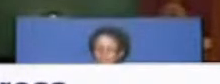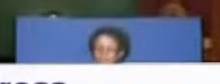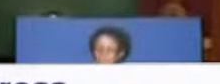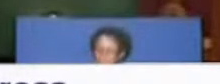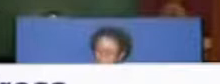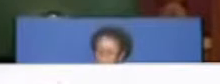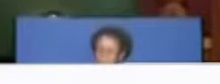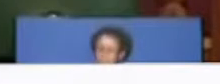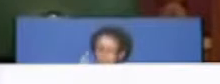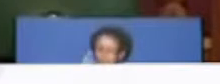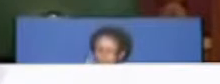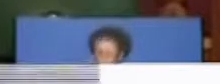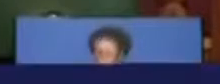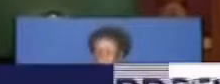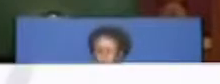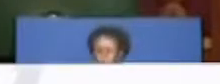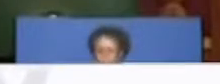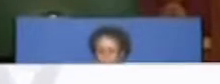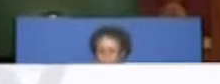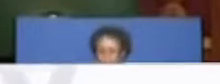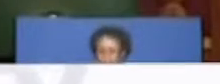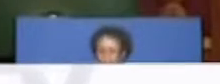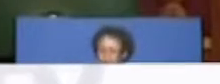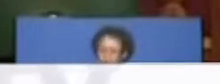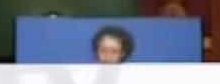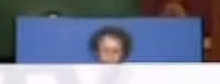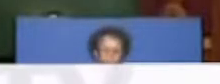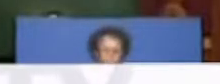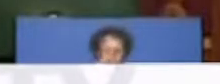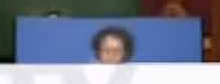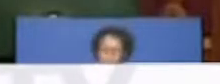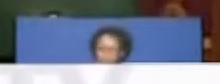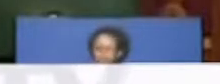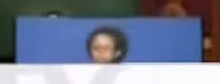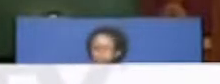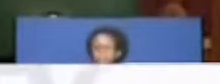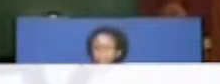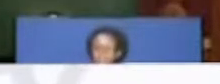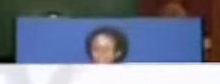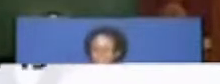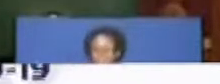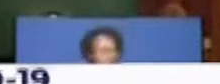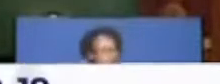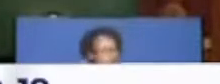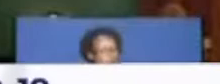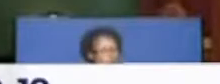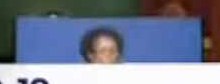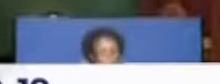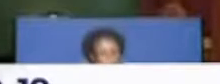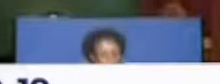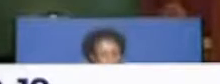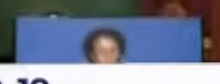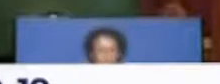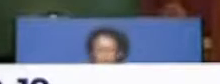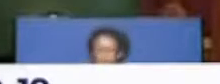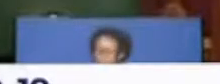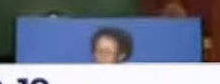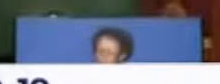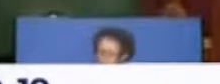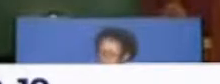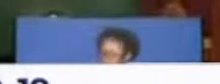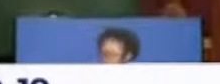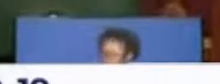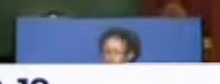SME credit guarantee scheme. The intention here was to provide affordable credit to